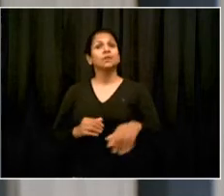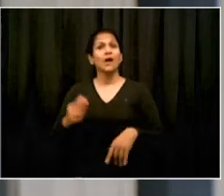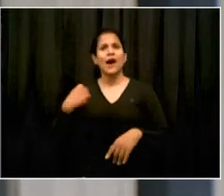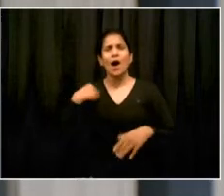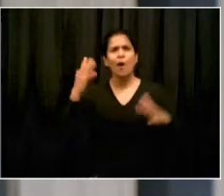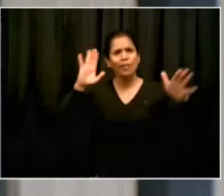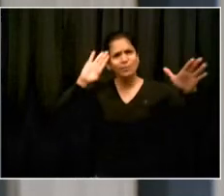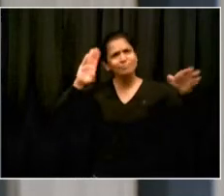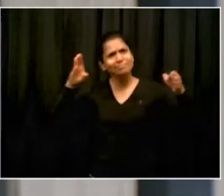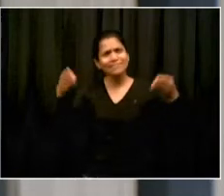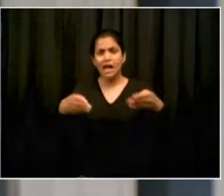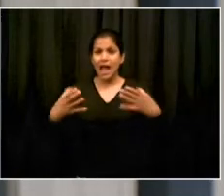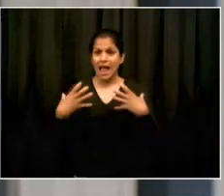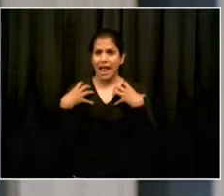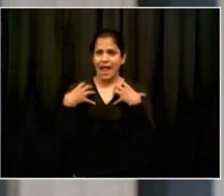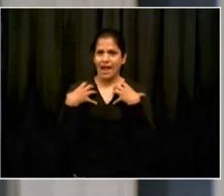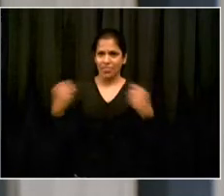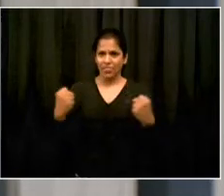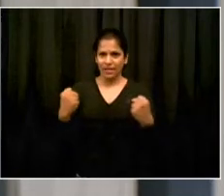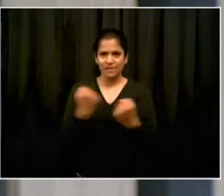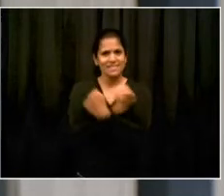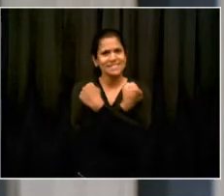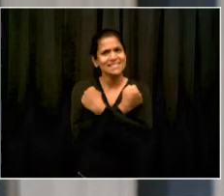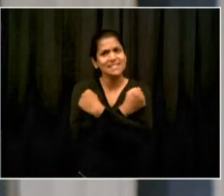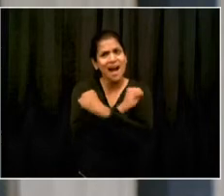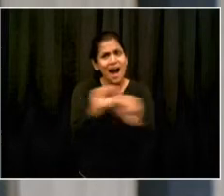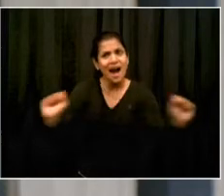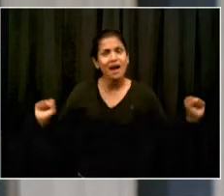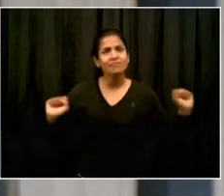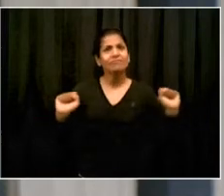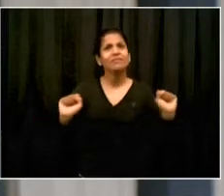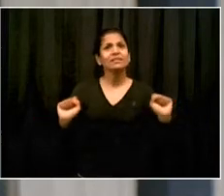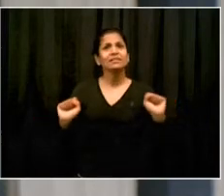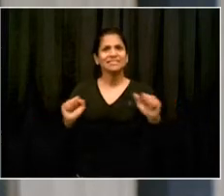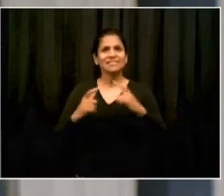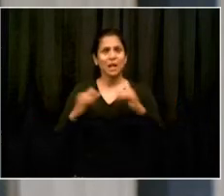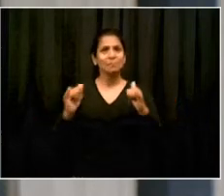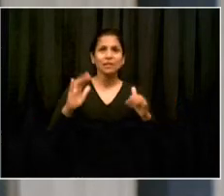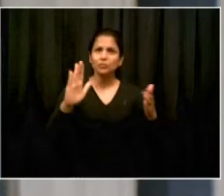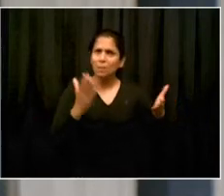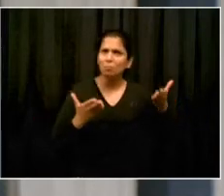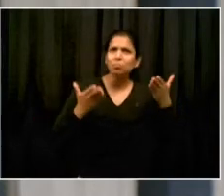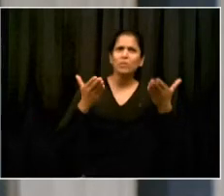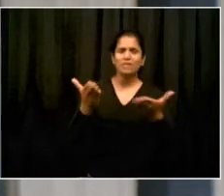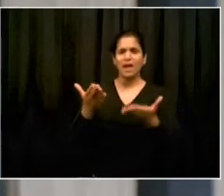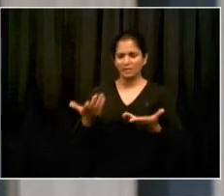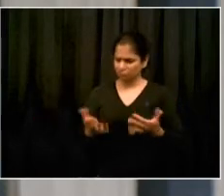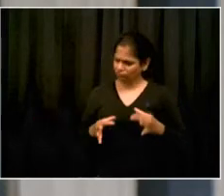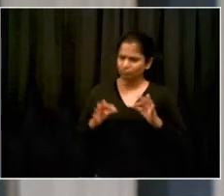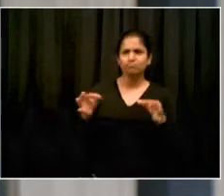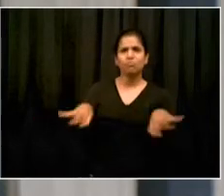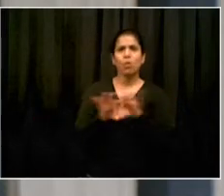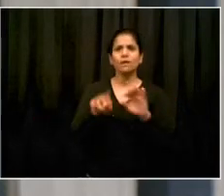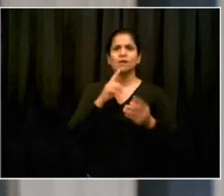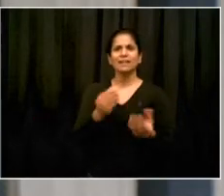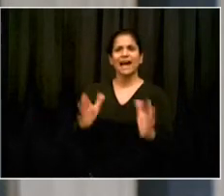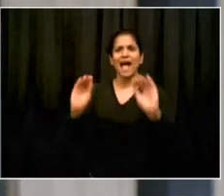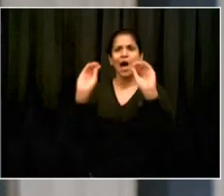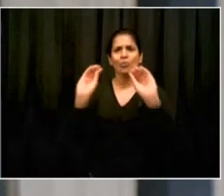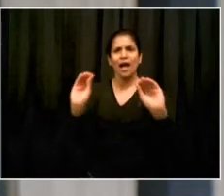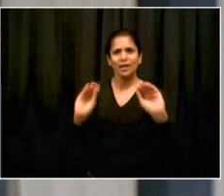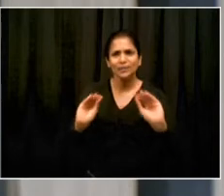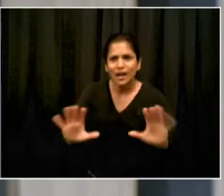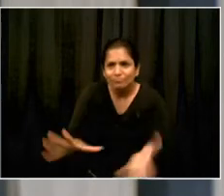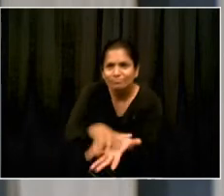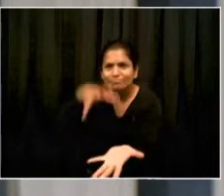the academic excellence that we strive for every student that remain our highest priorities. We are all hands on deck to serve